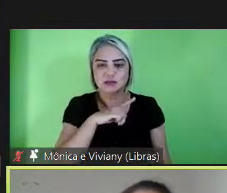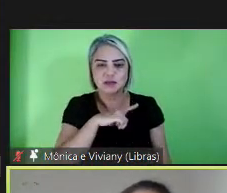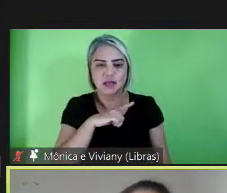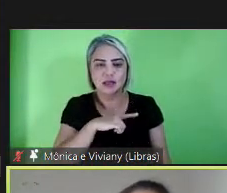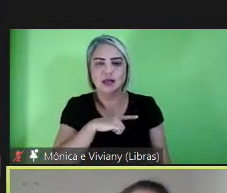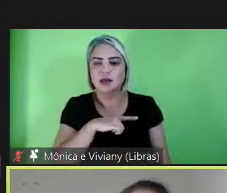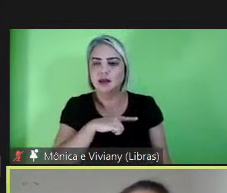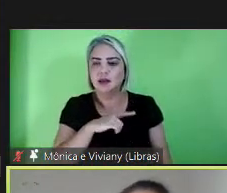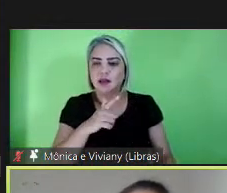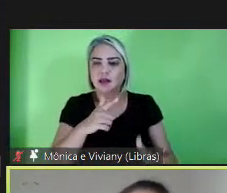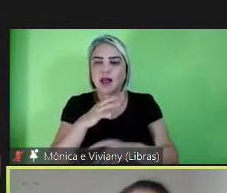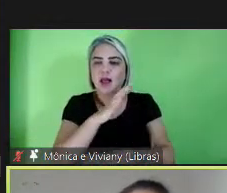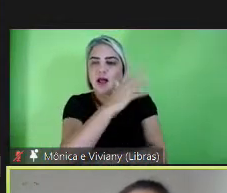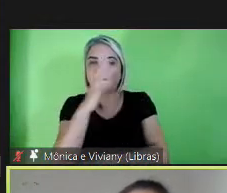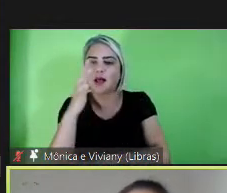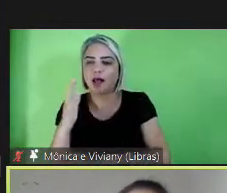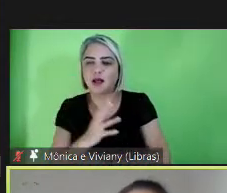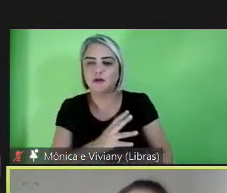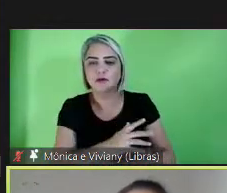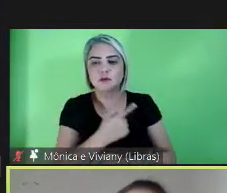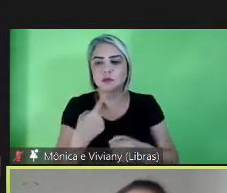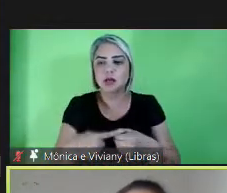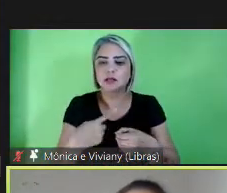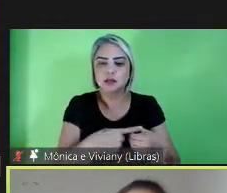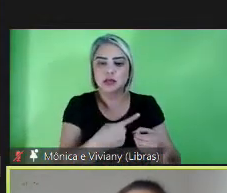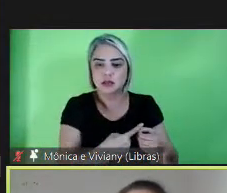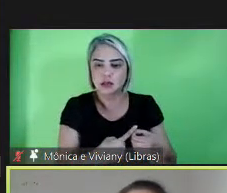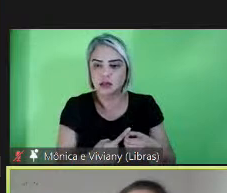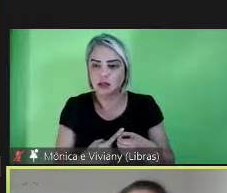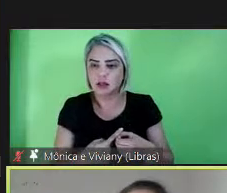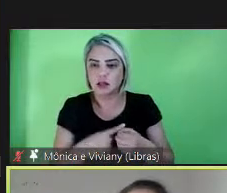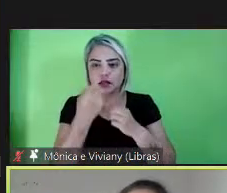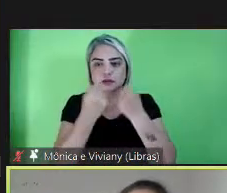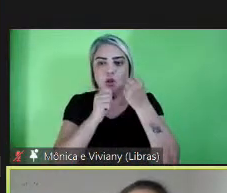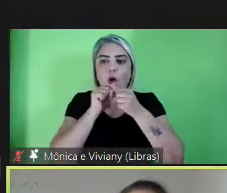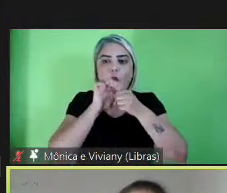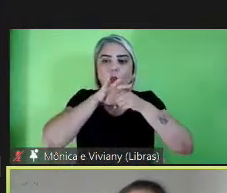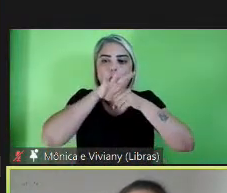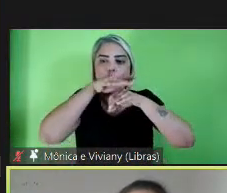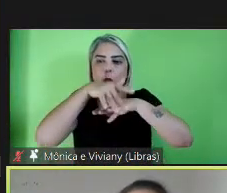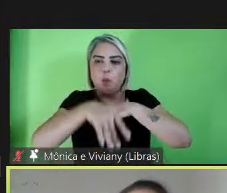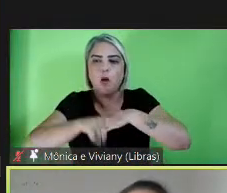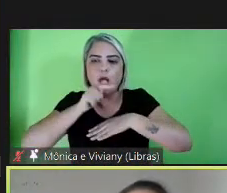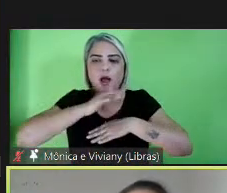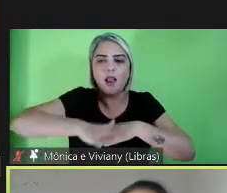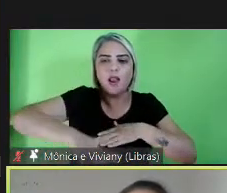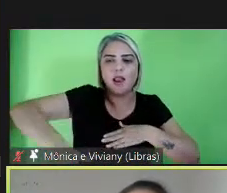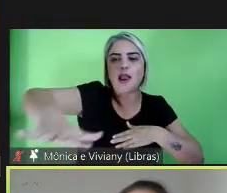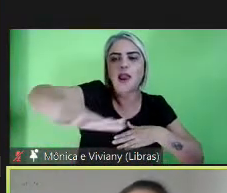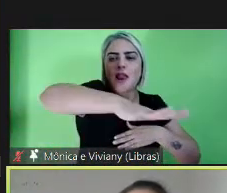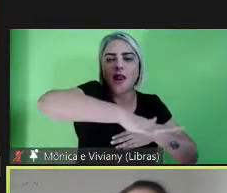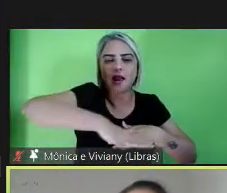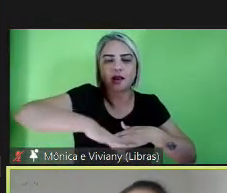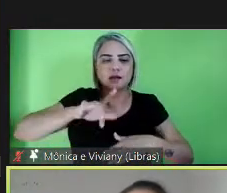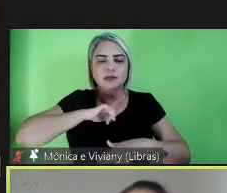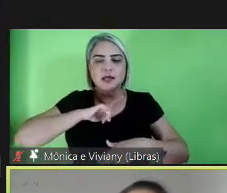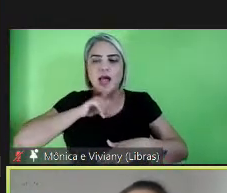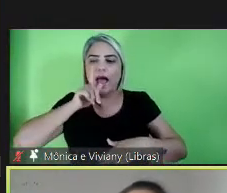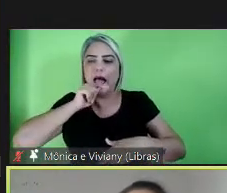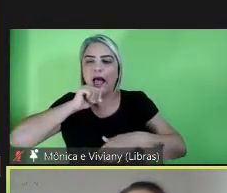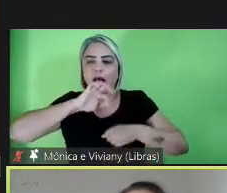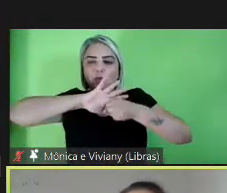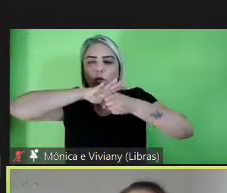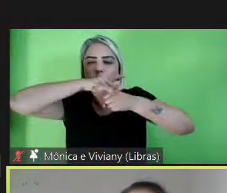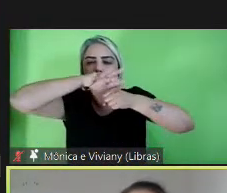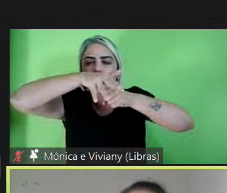is a city that has a lot of green parts that due to these, we have an artificial lake,